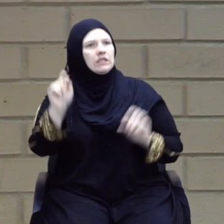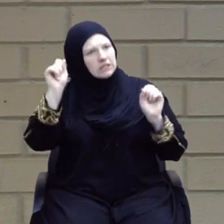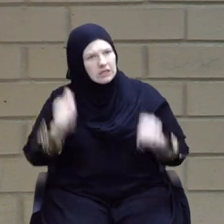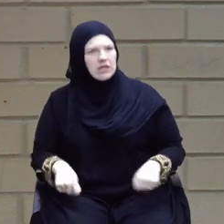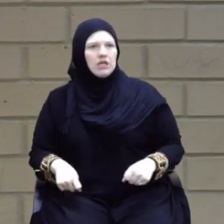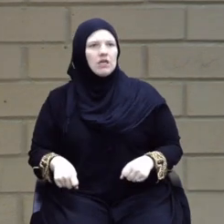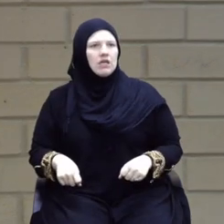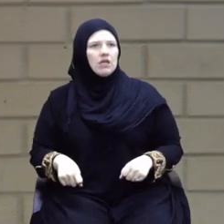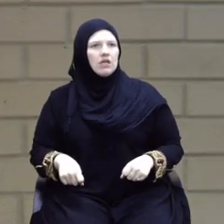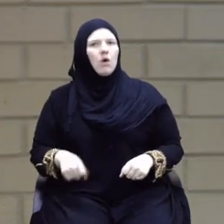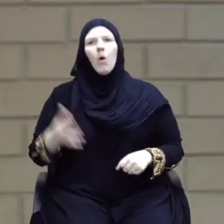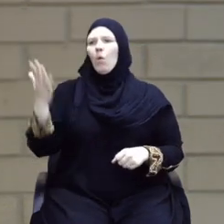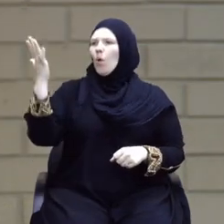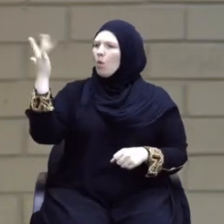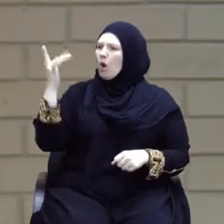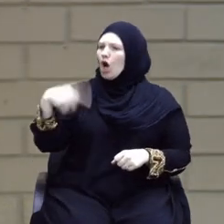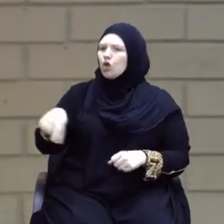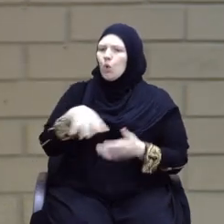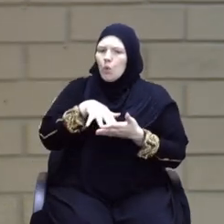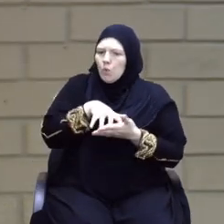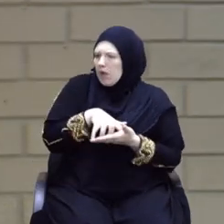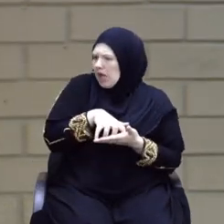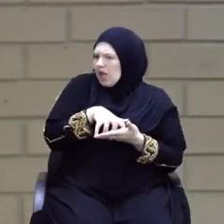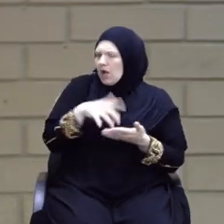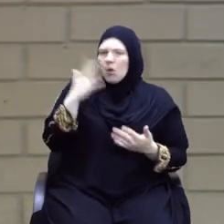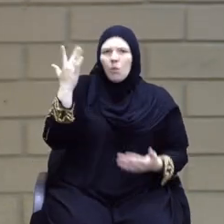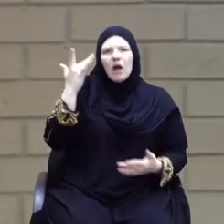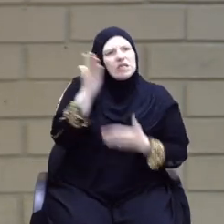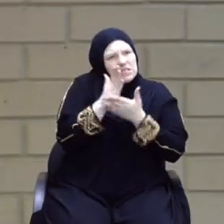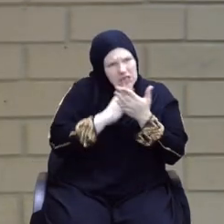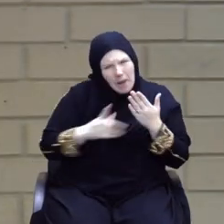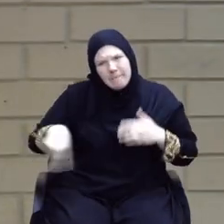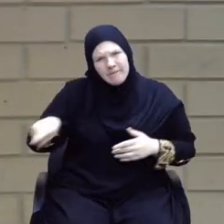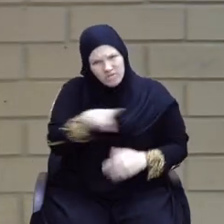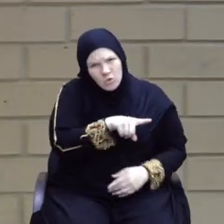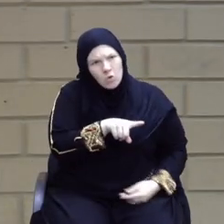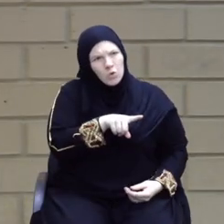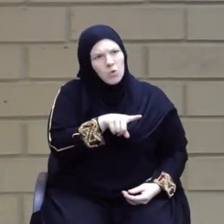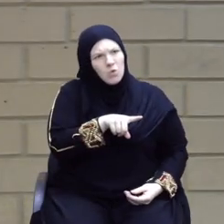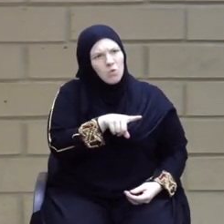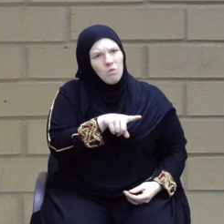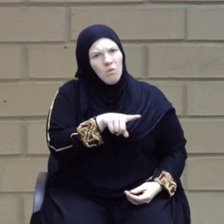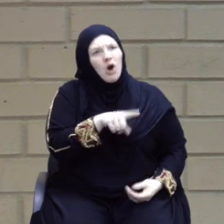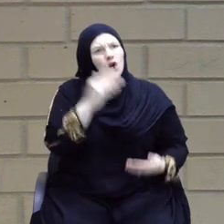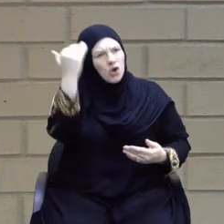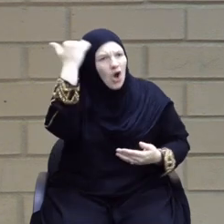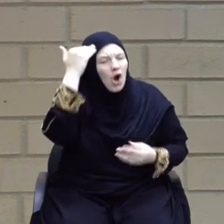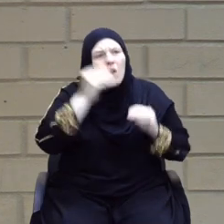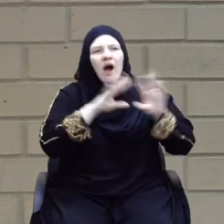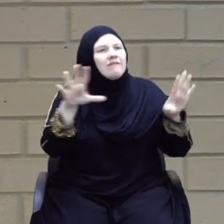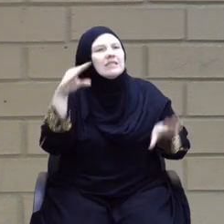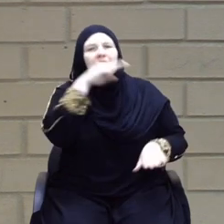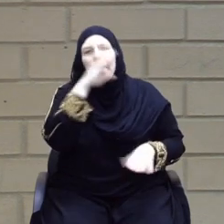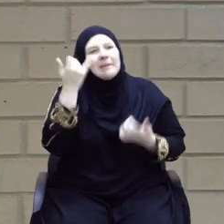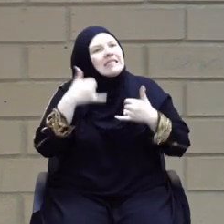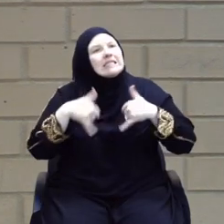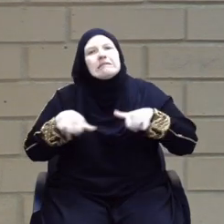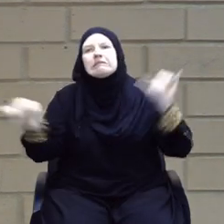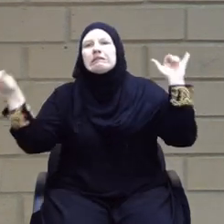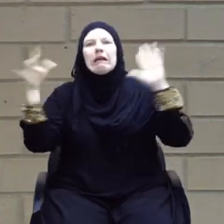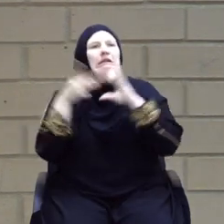lie? Why many of you didn't say that this is an obvious lie? Why many of you didn't think better of